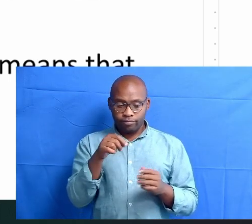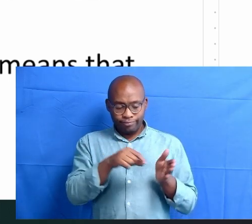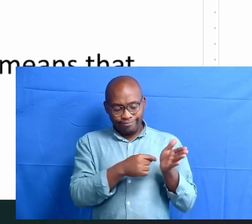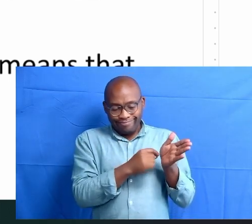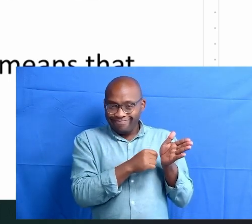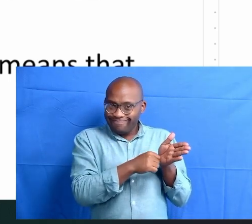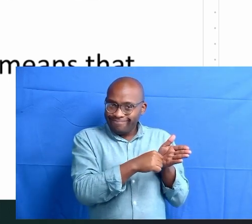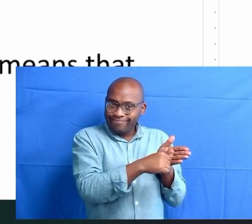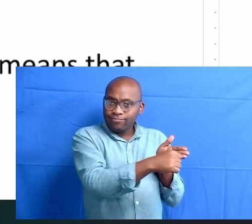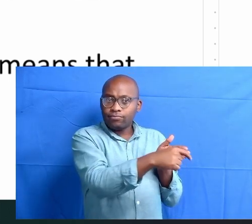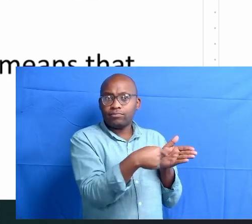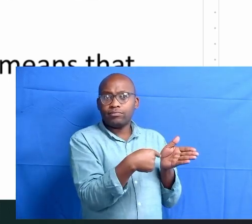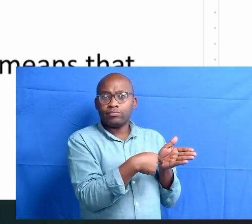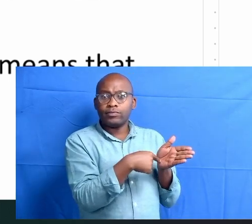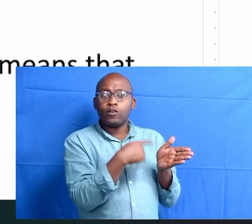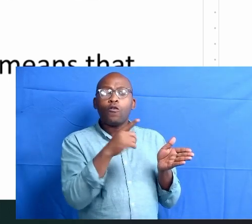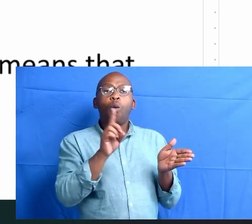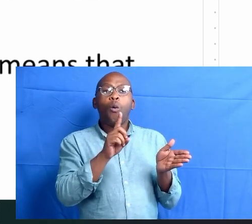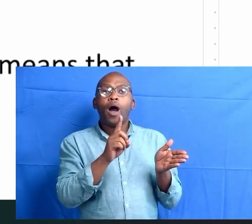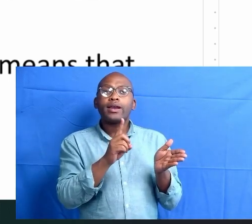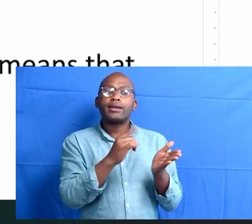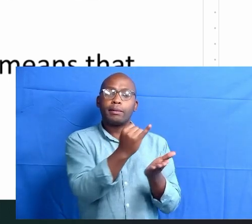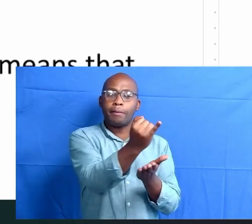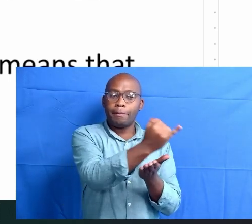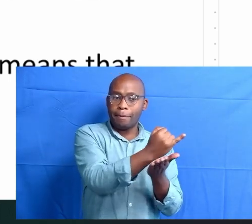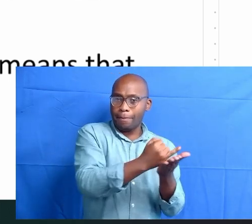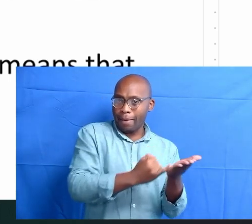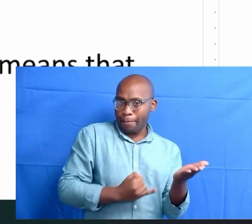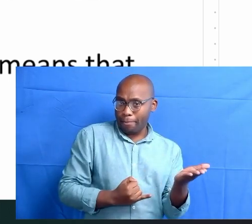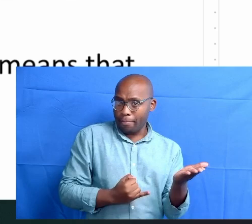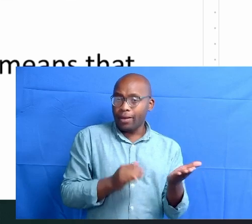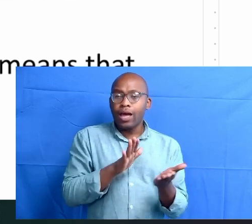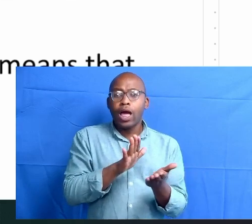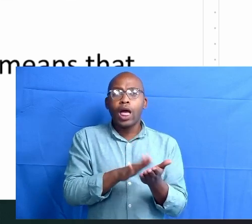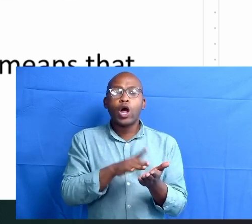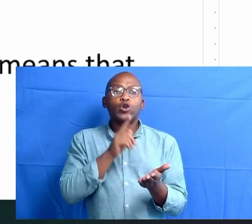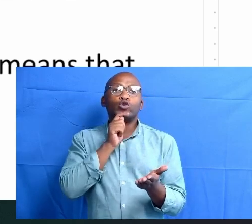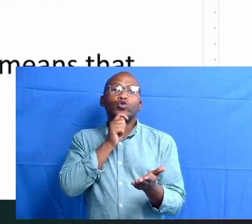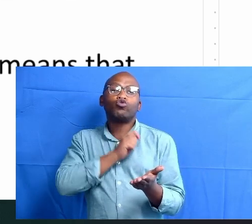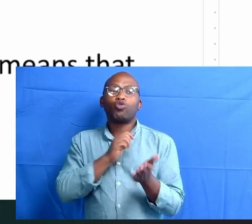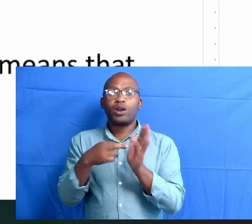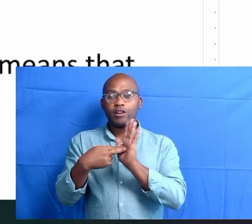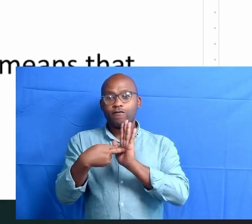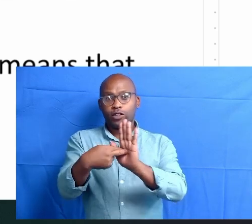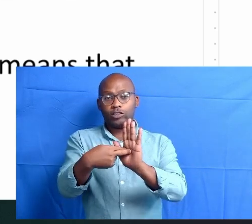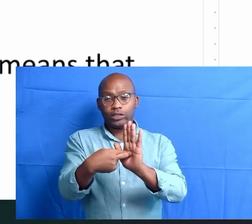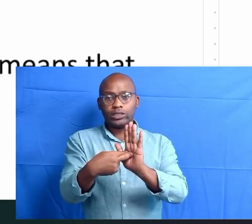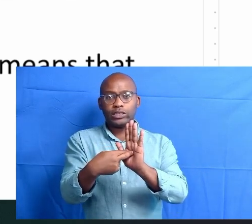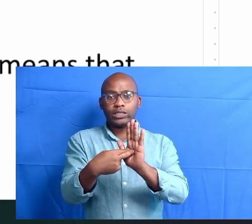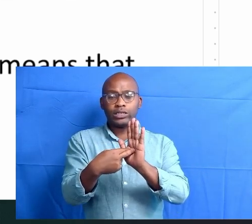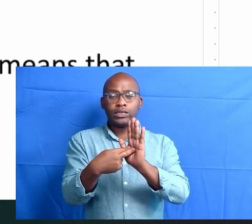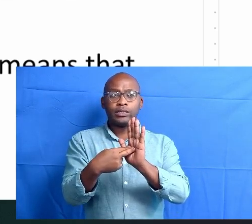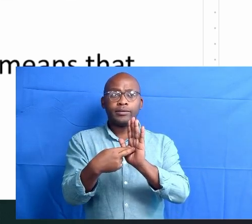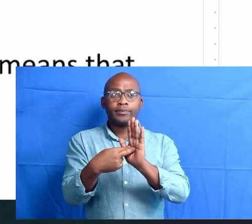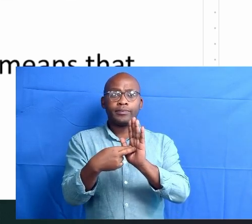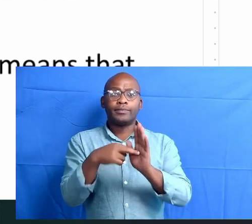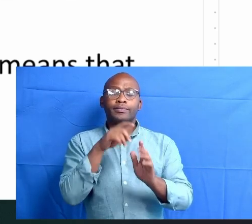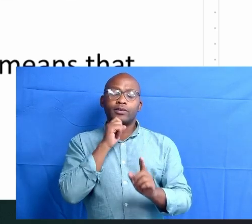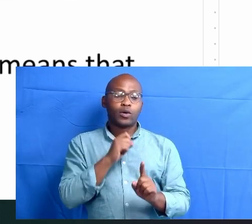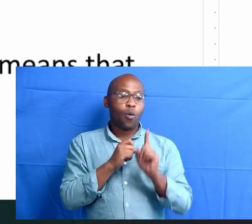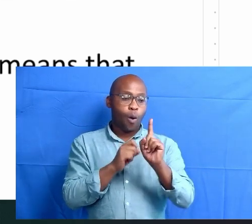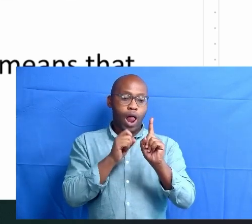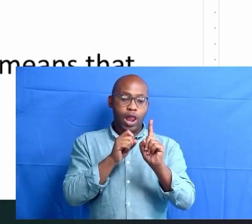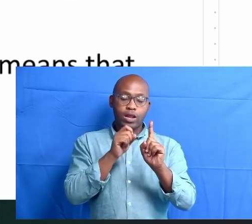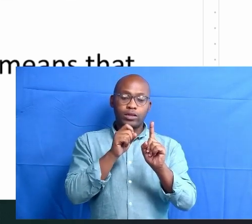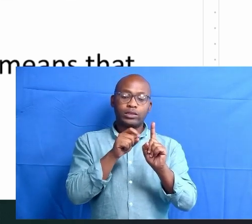map and a reality, meaning that if we say 1:100, it means 1